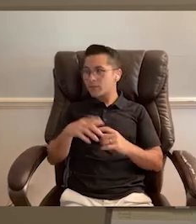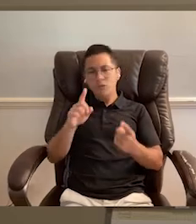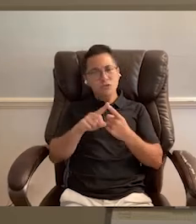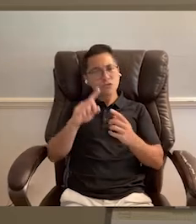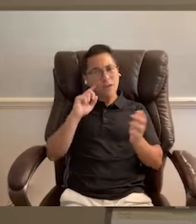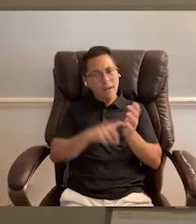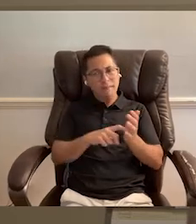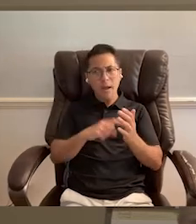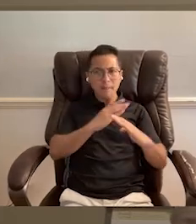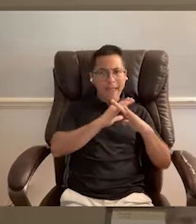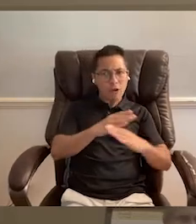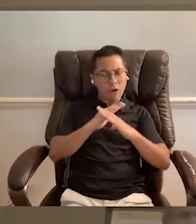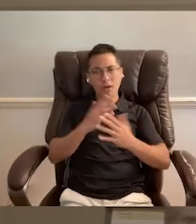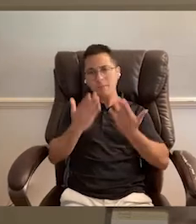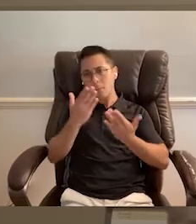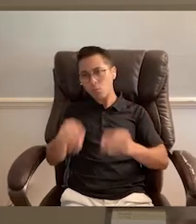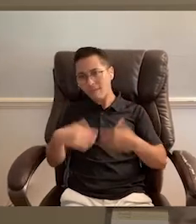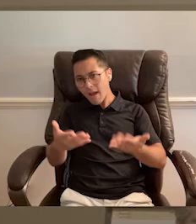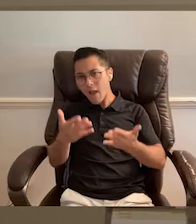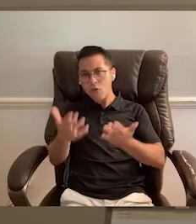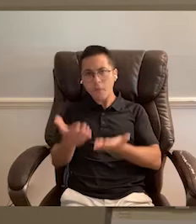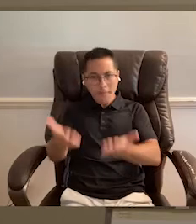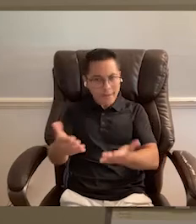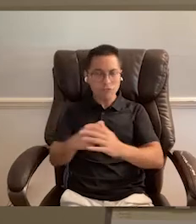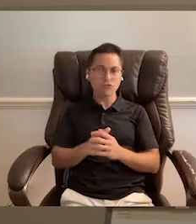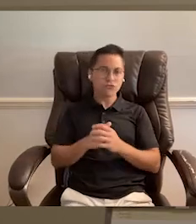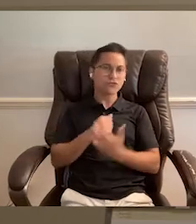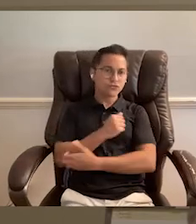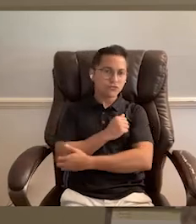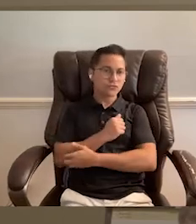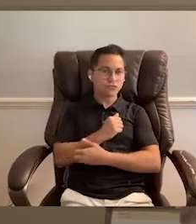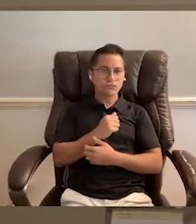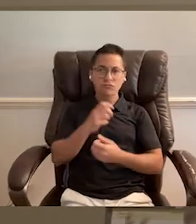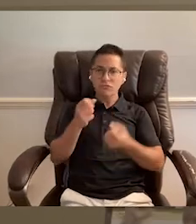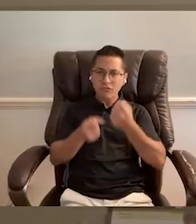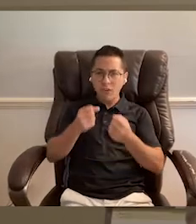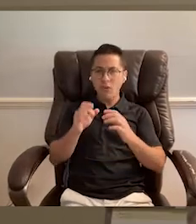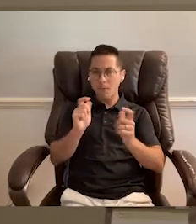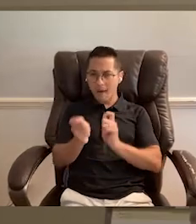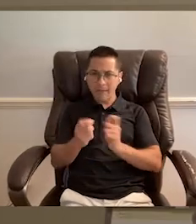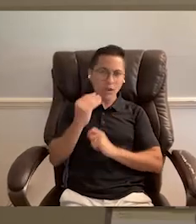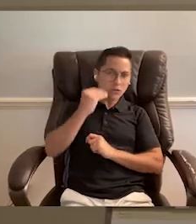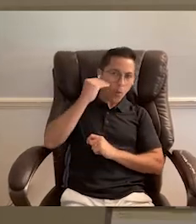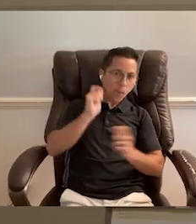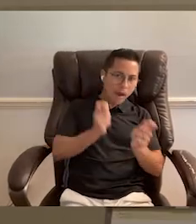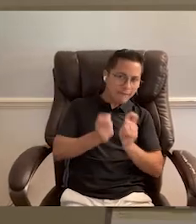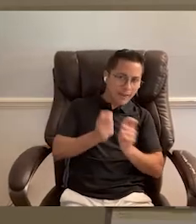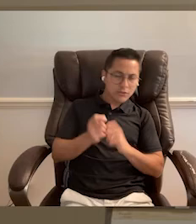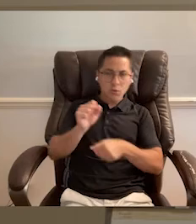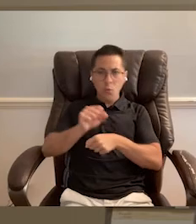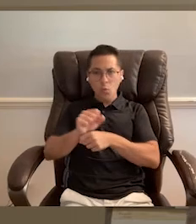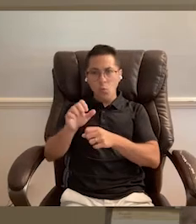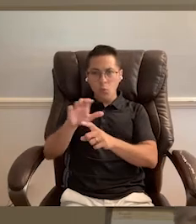build a water chair. And so they came up with just using PVC